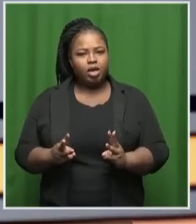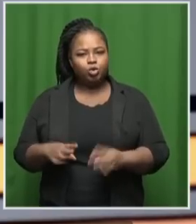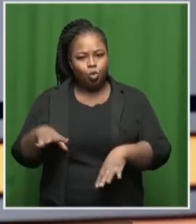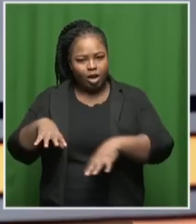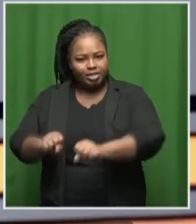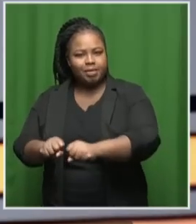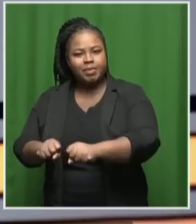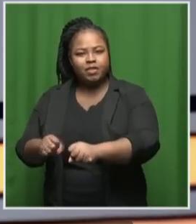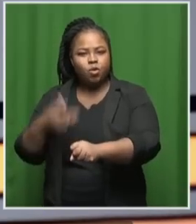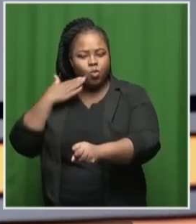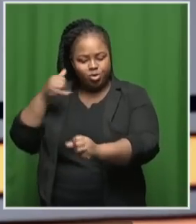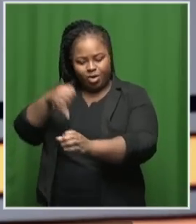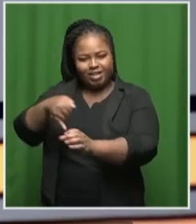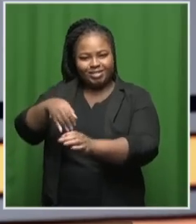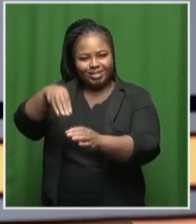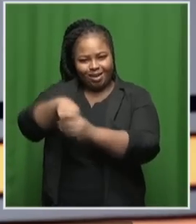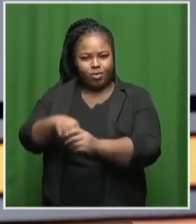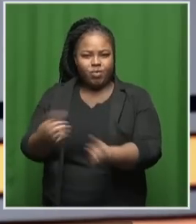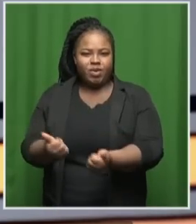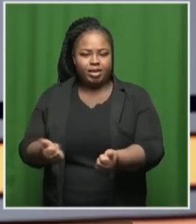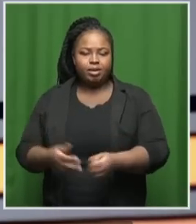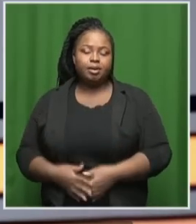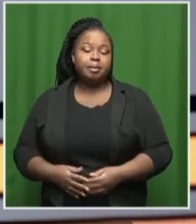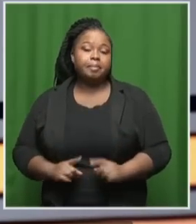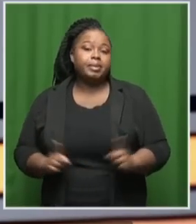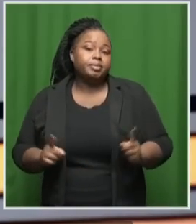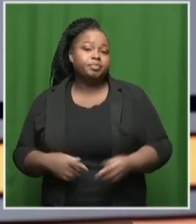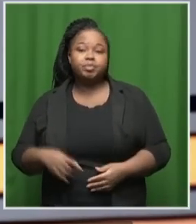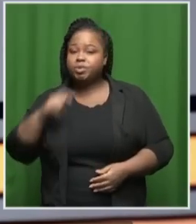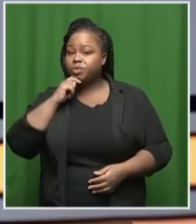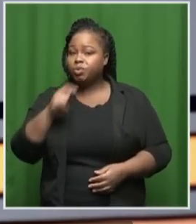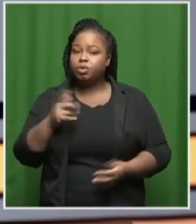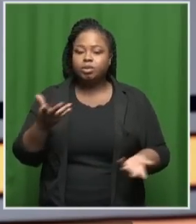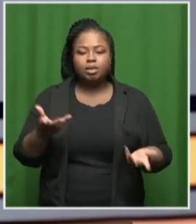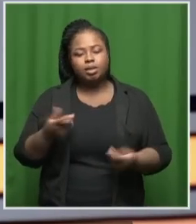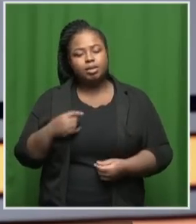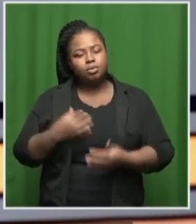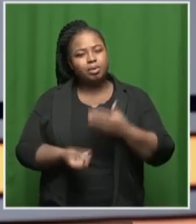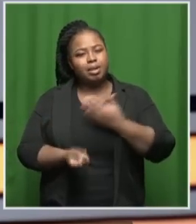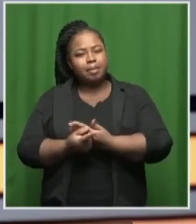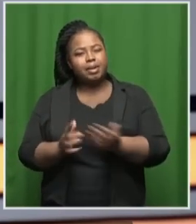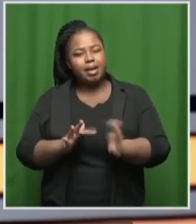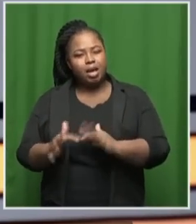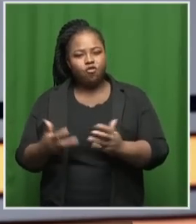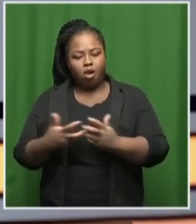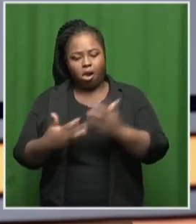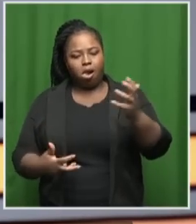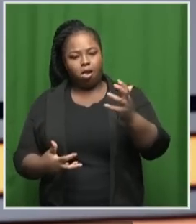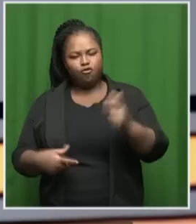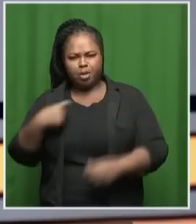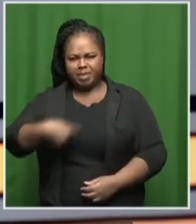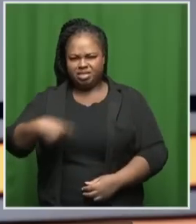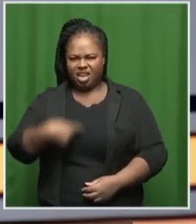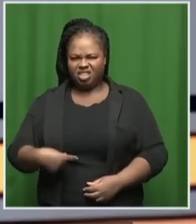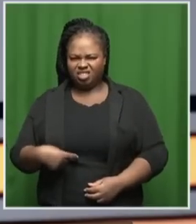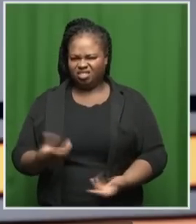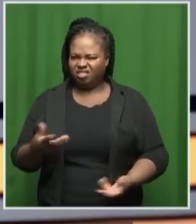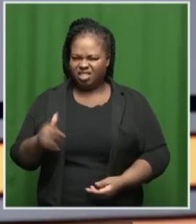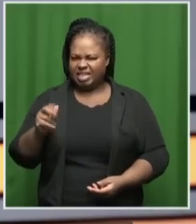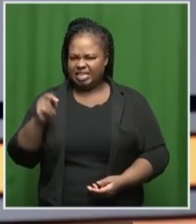so that exists. But at the same time, how would the machinations in terms of the personalities between an ANC